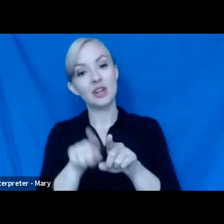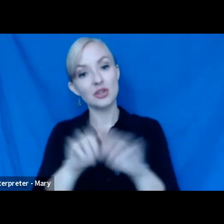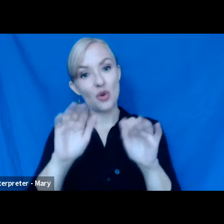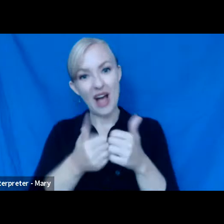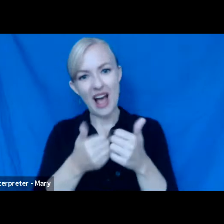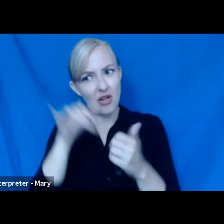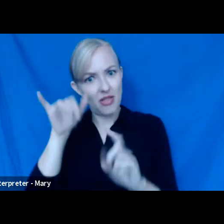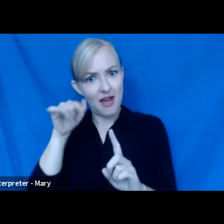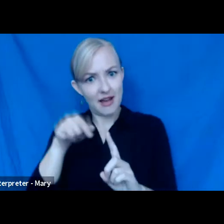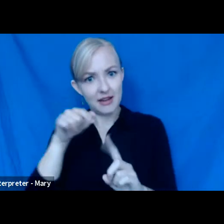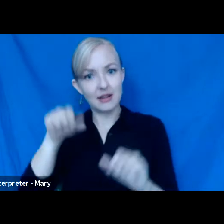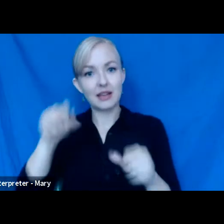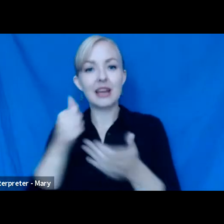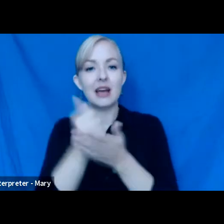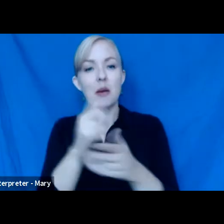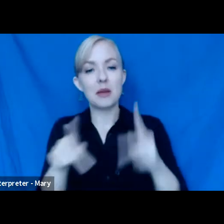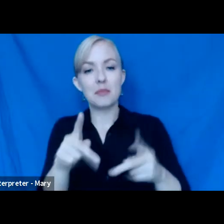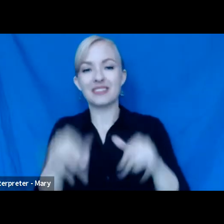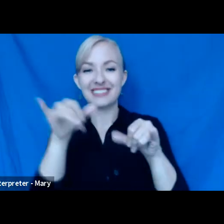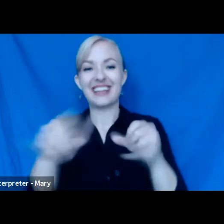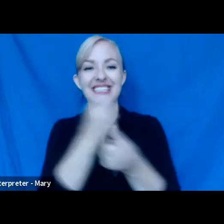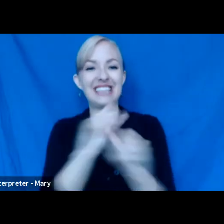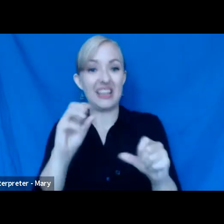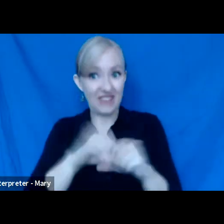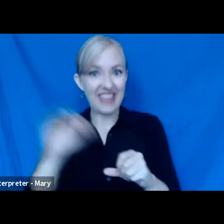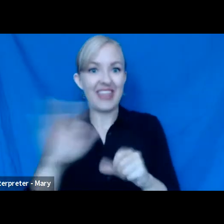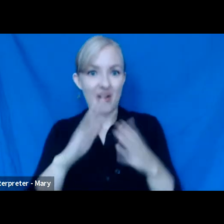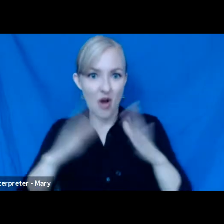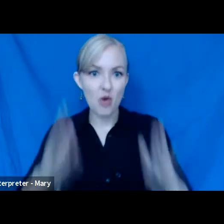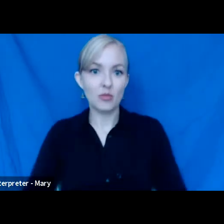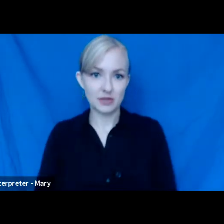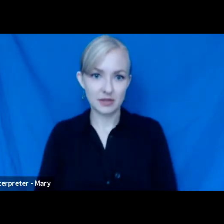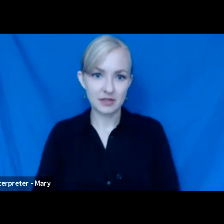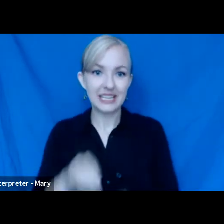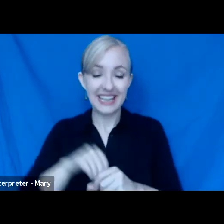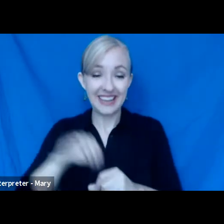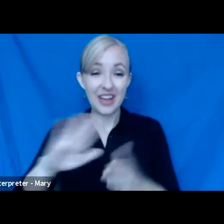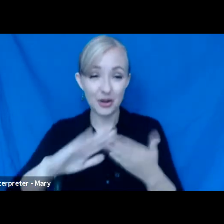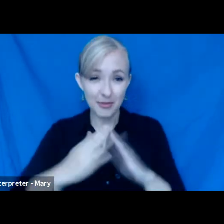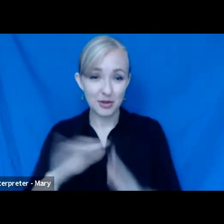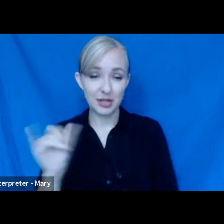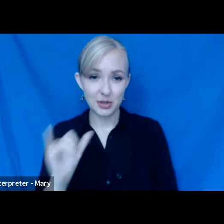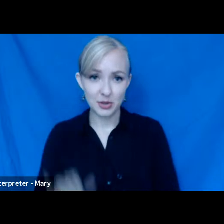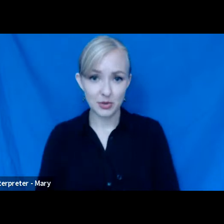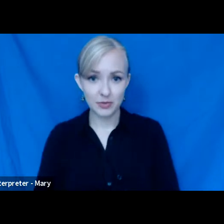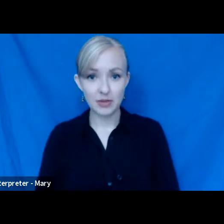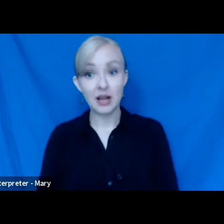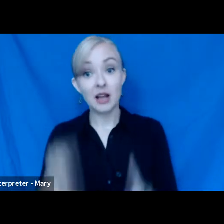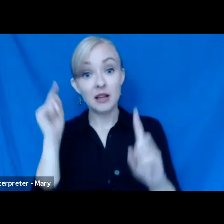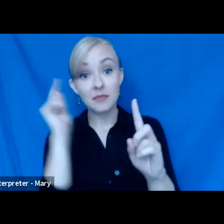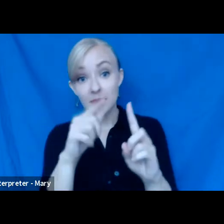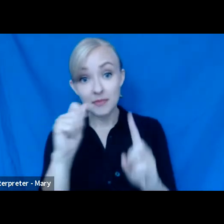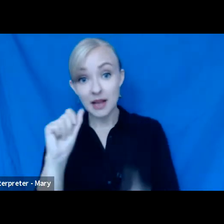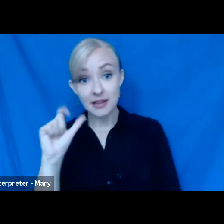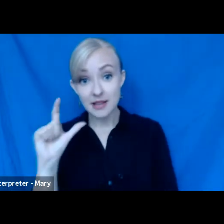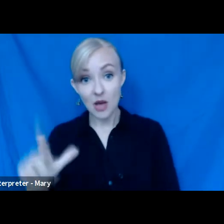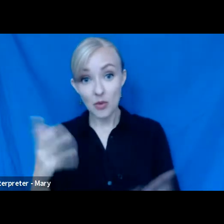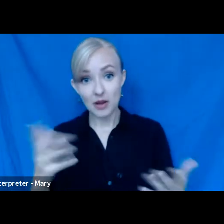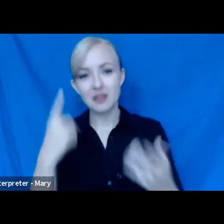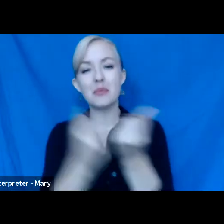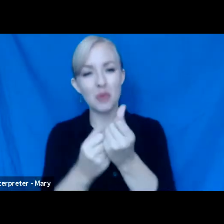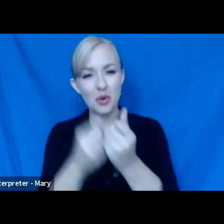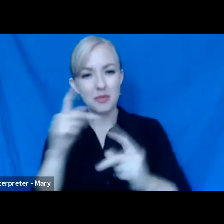help people stay safe in their own homes and communities. The mission of ACL is to support people